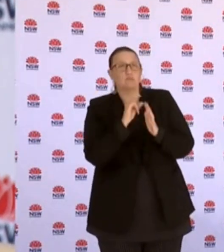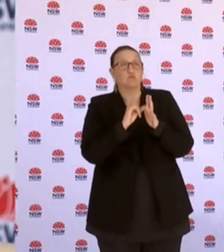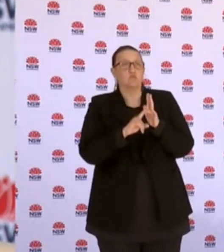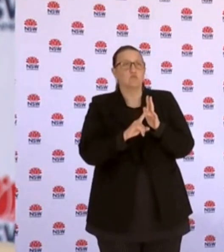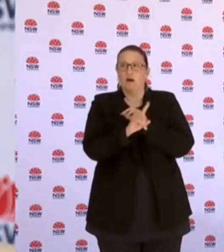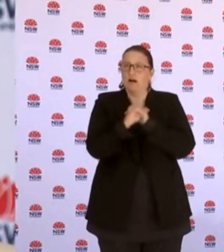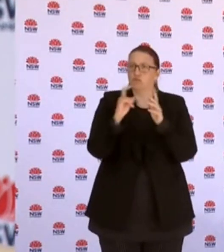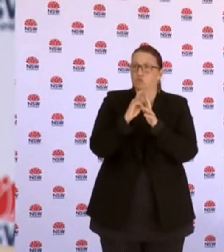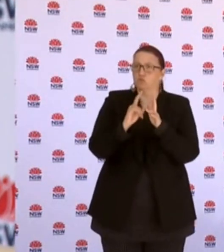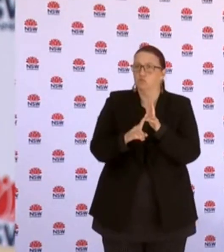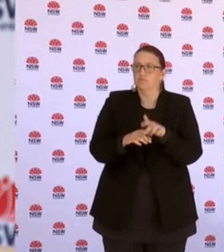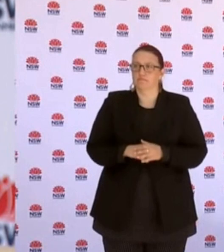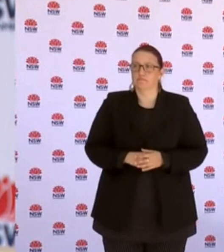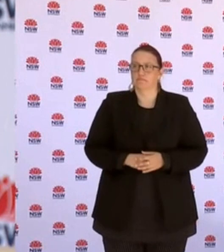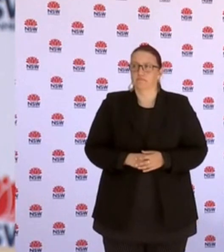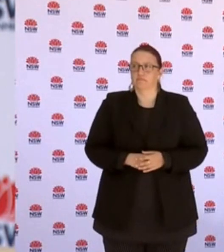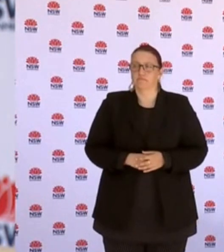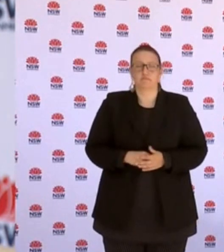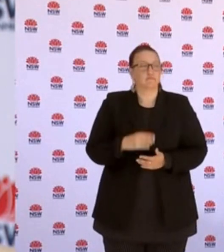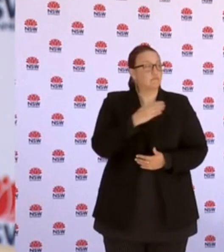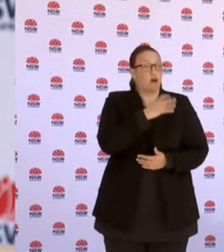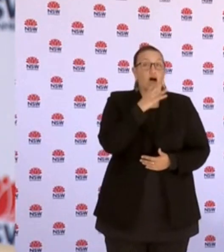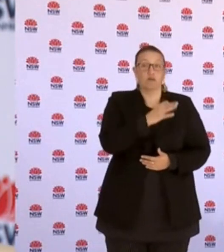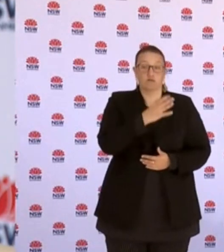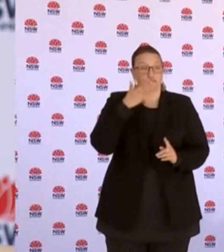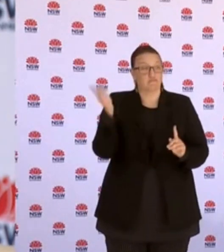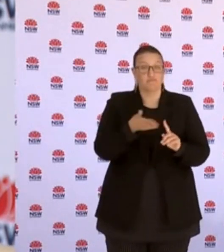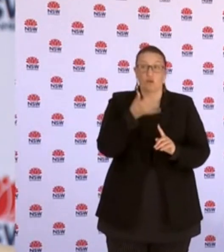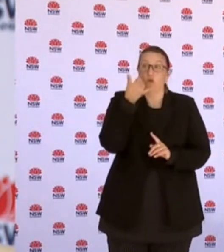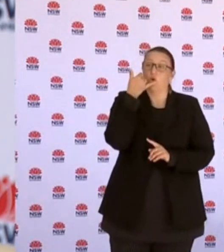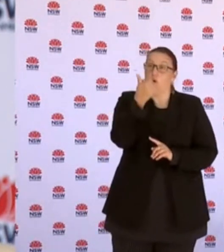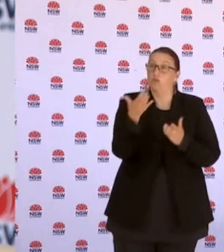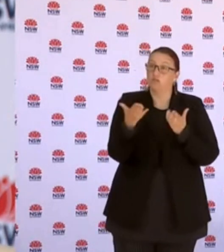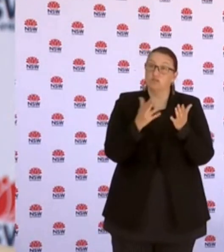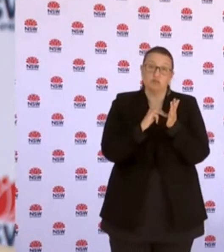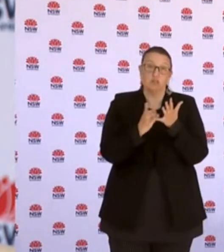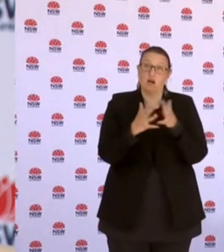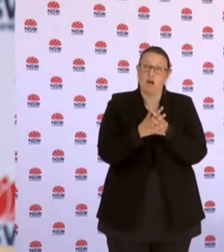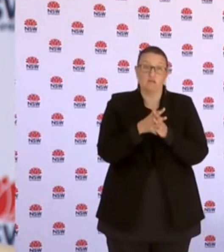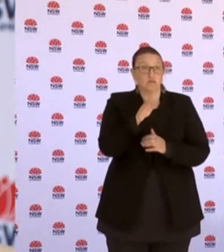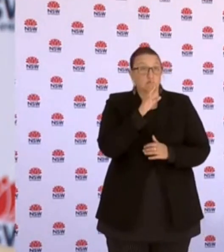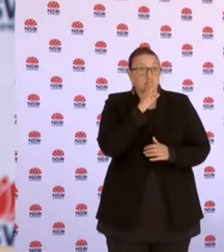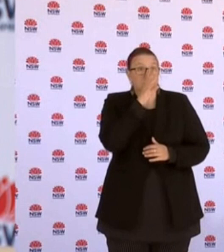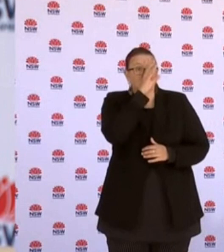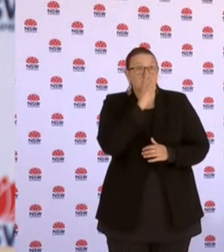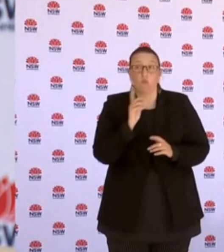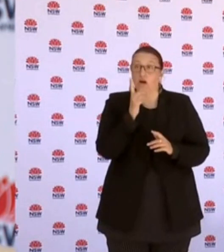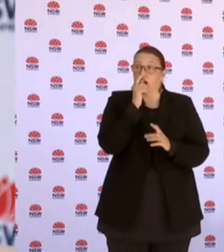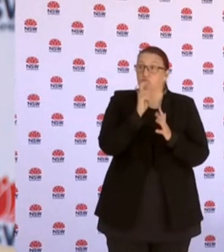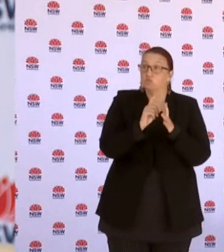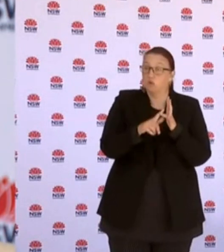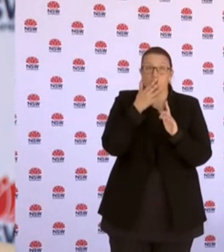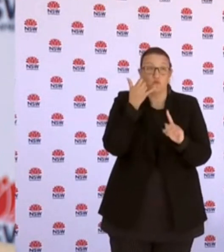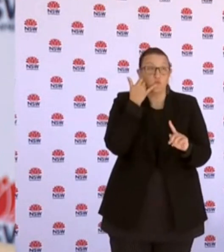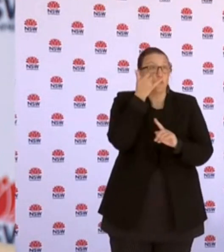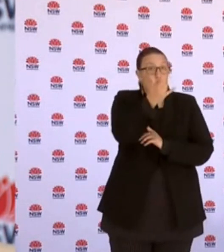South Wales. If anybody needs clarification on the orders, if anybody needs information on how it applies to them, please contact Service New South